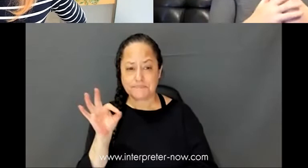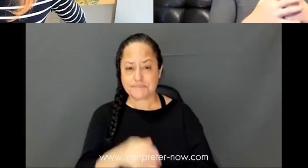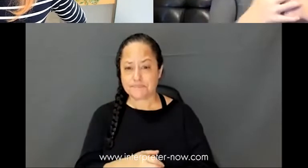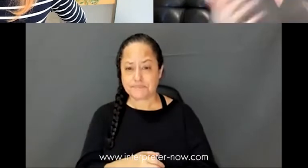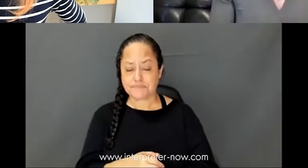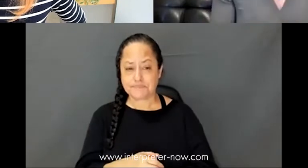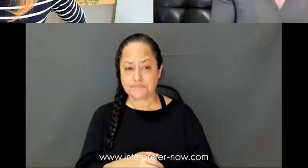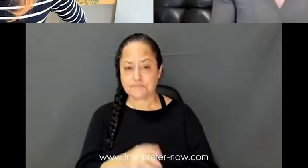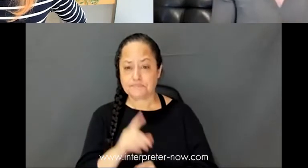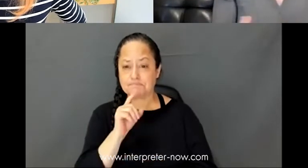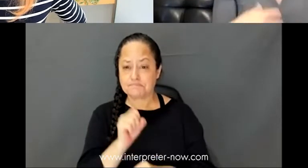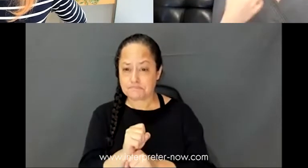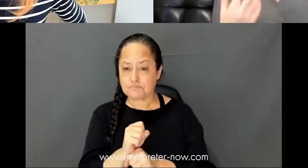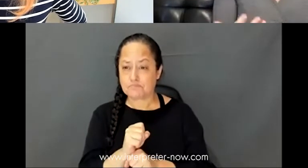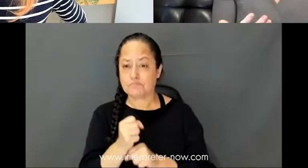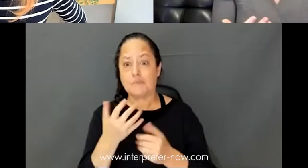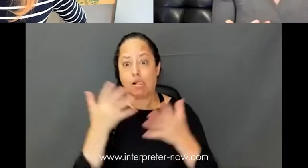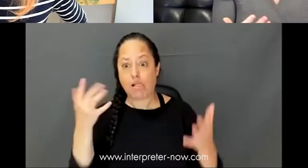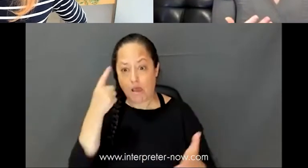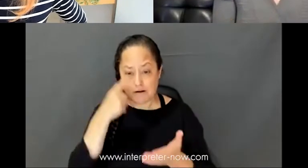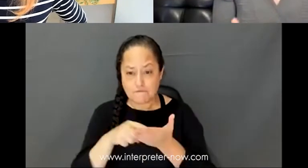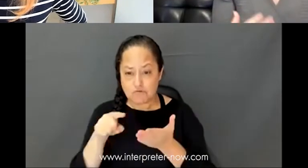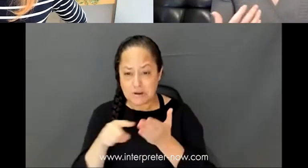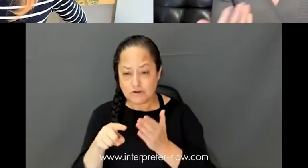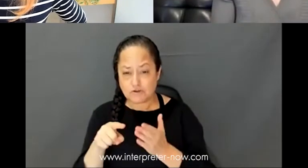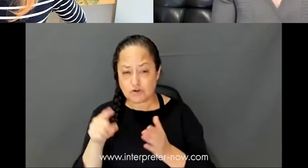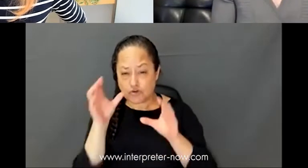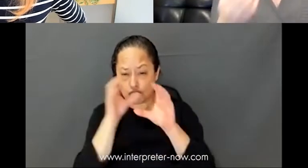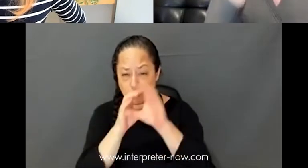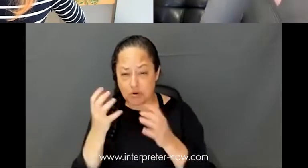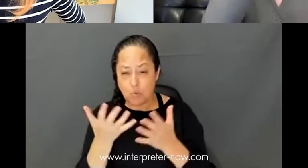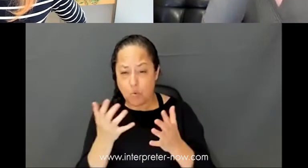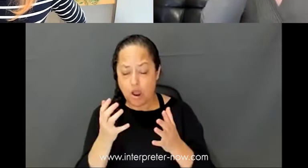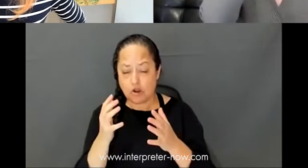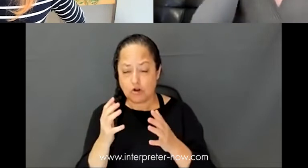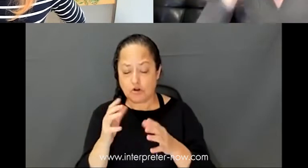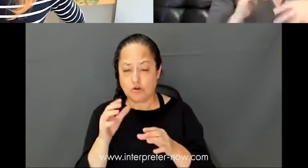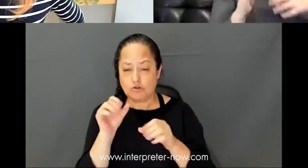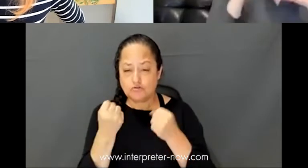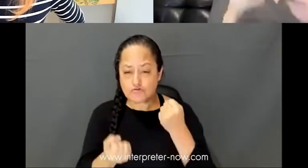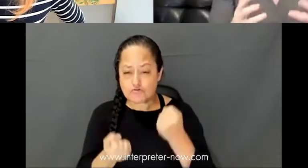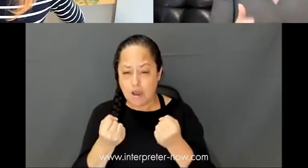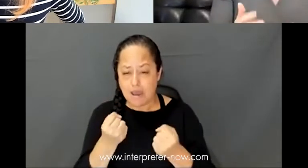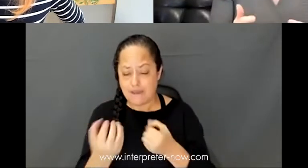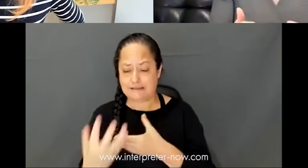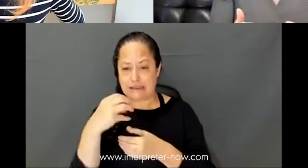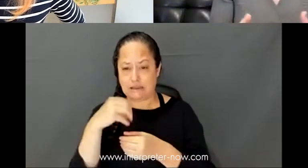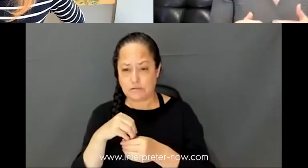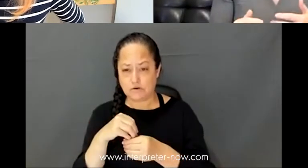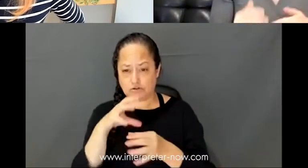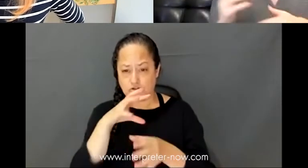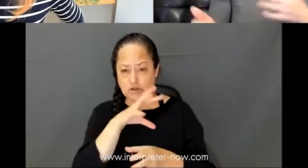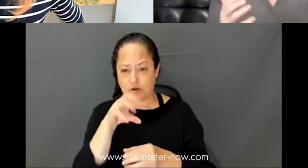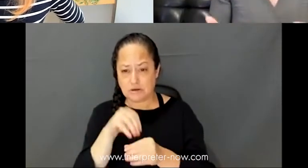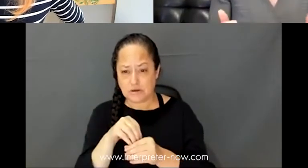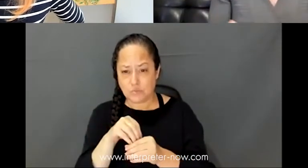So there's actually been a great deal of research looking about what drives inclusion within organizations. And we try a number of things,